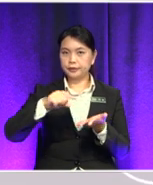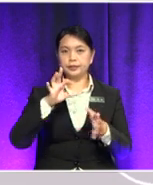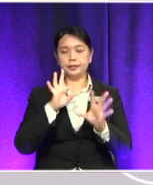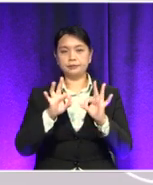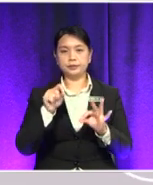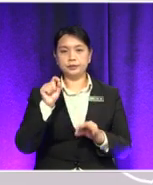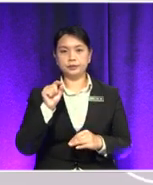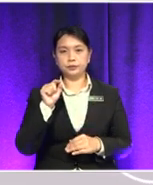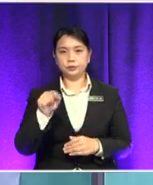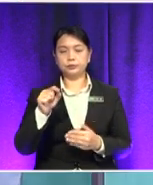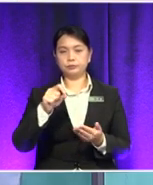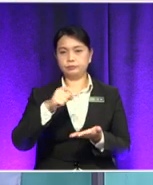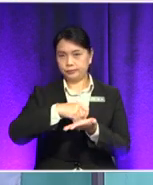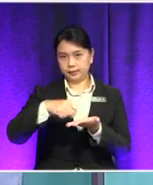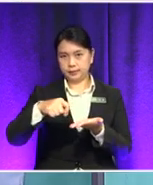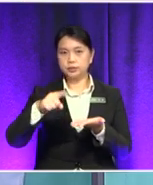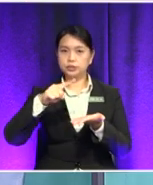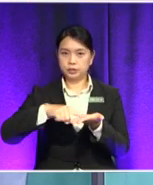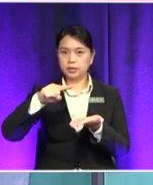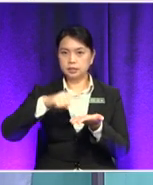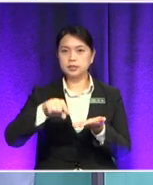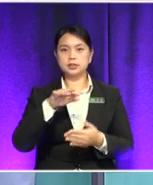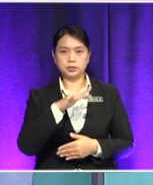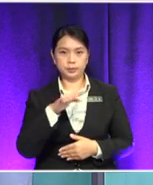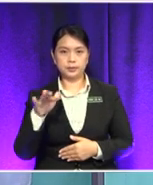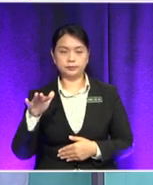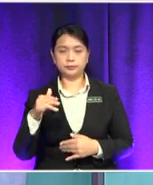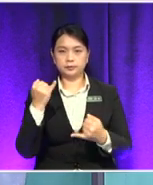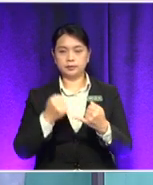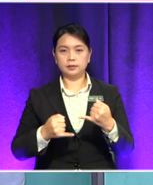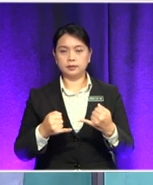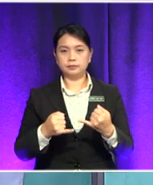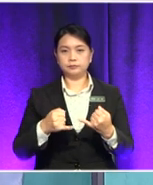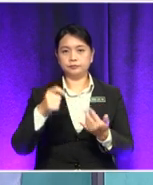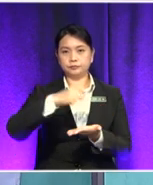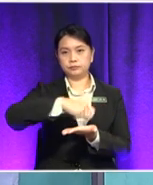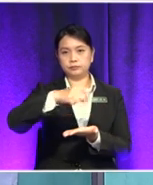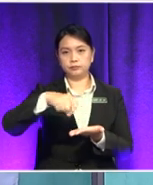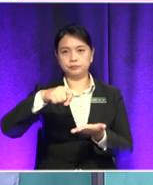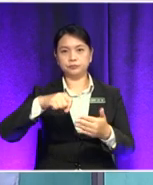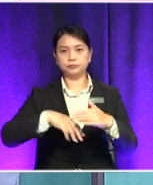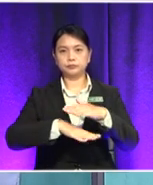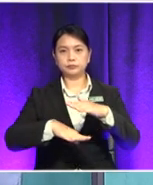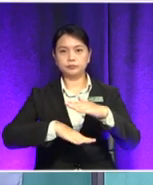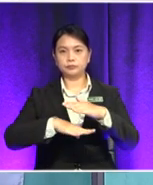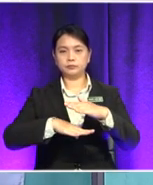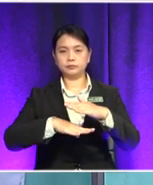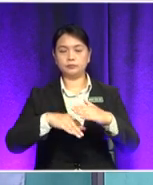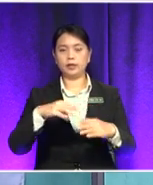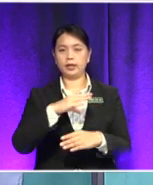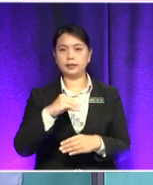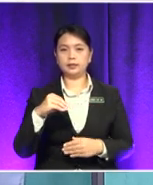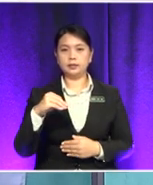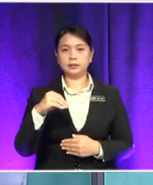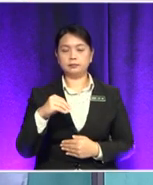faithfully, make sure you recheck the spelling. And last, sign underneath and print your full name below the signature.